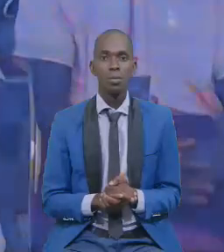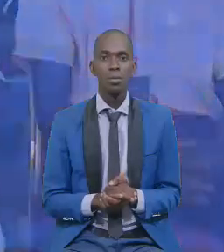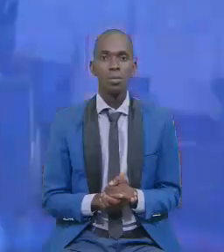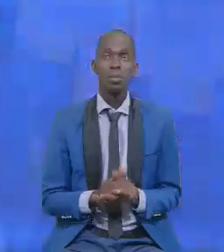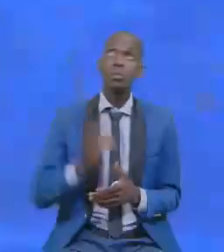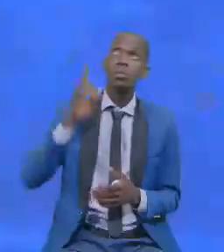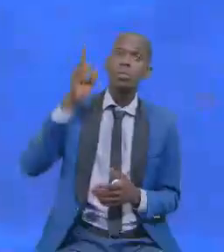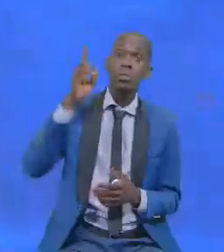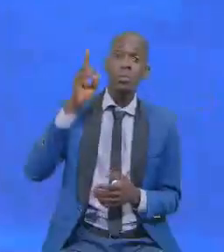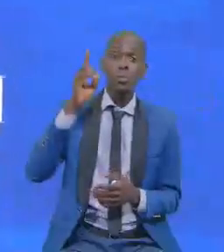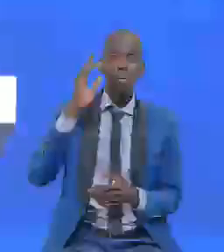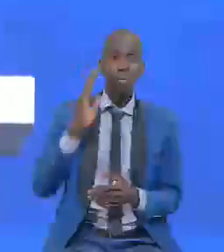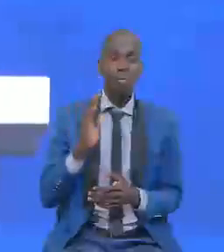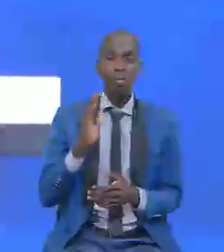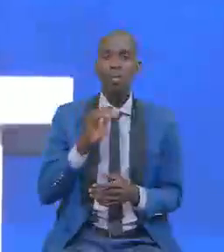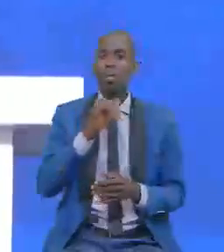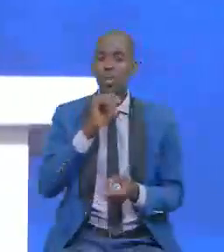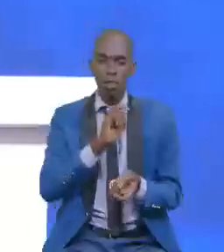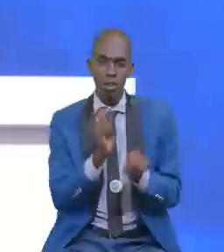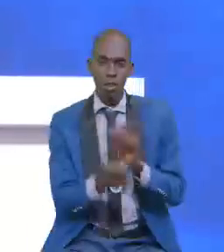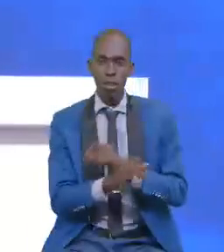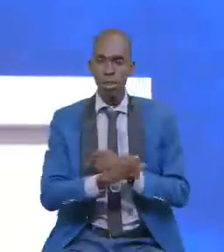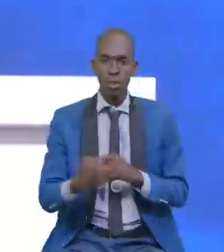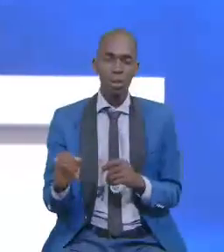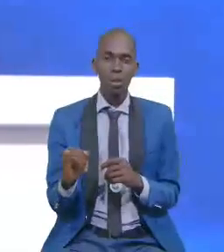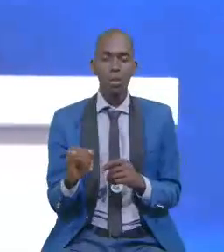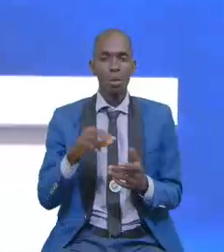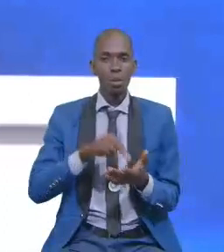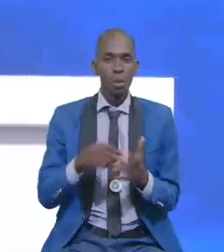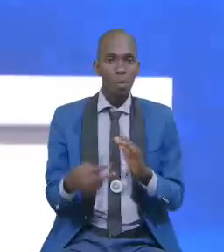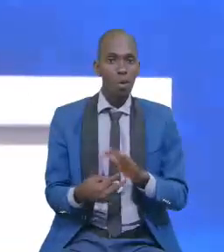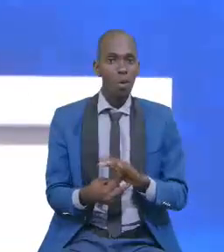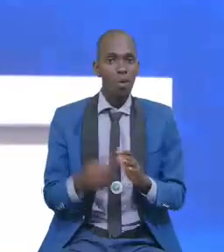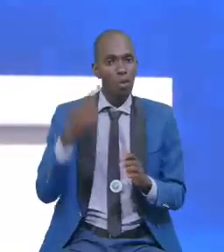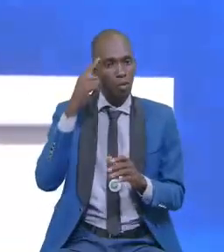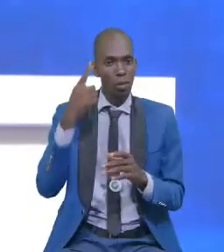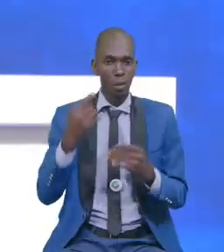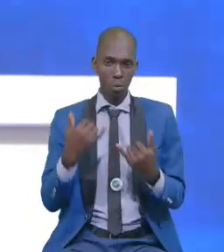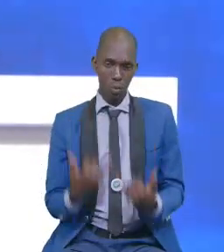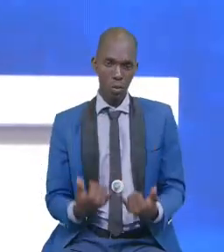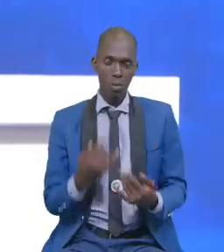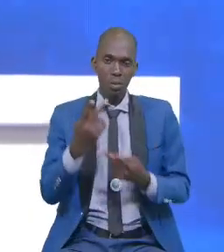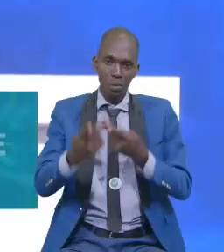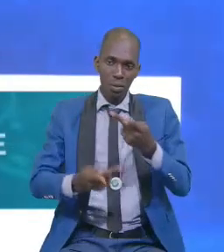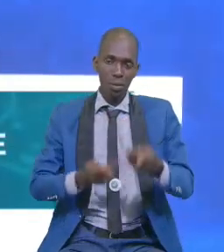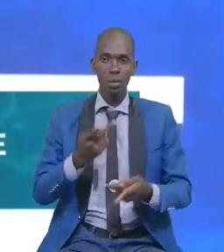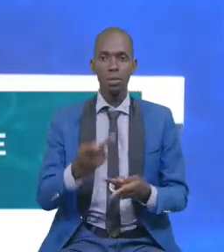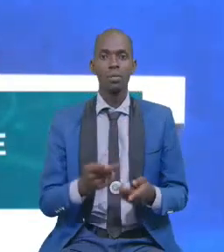God's unchanging purpose of the present visitation.